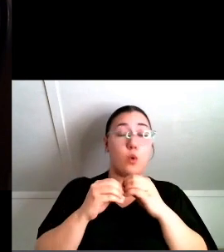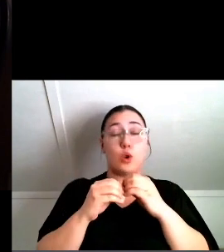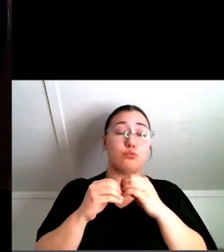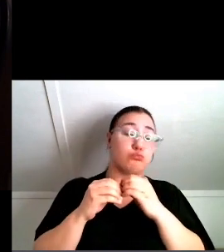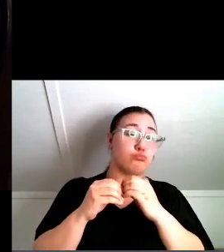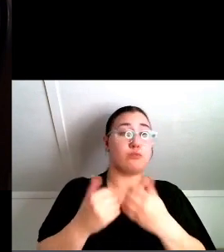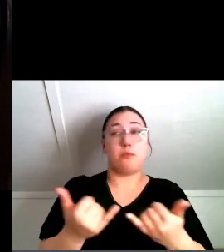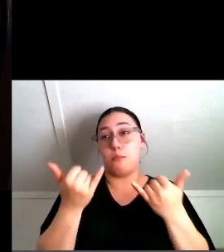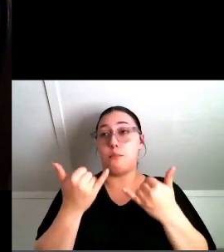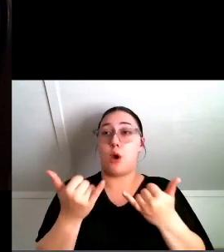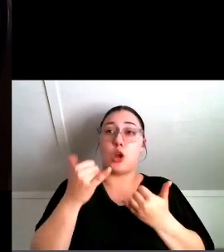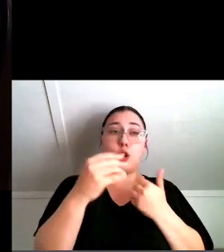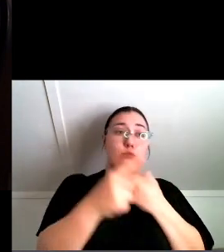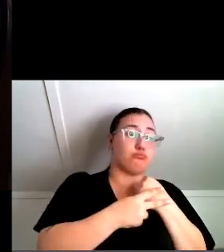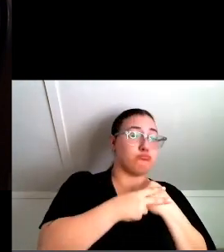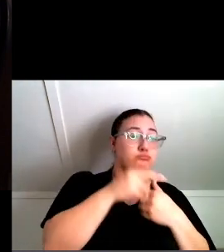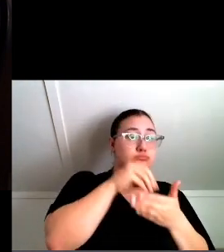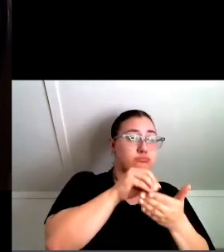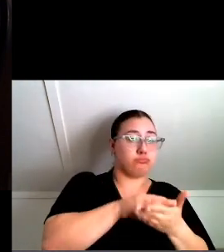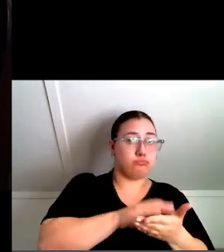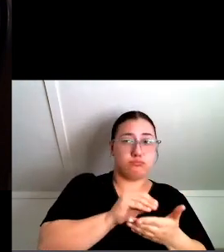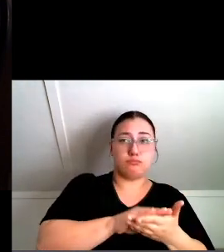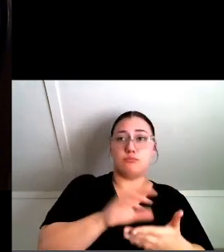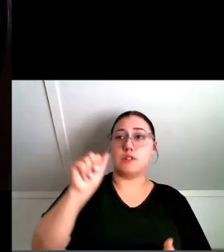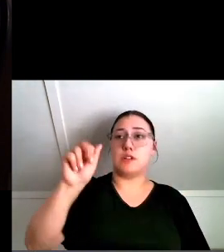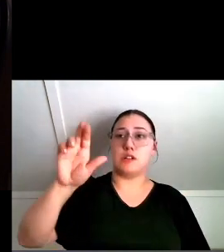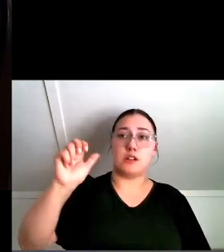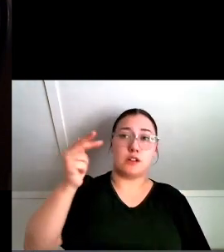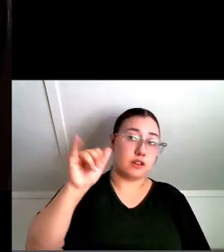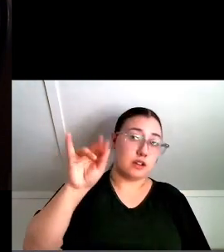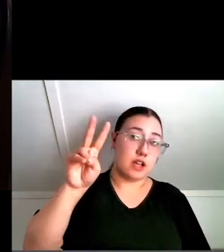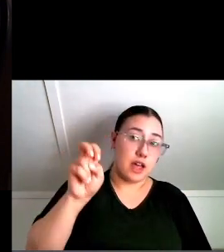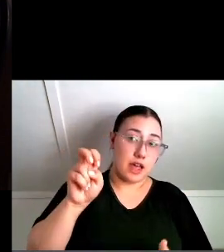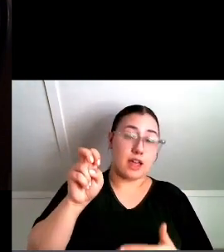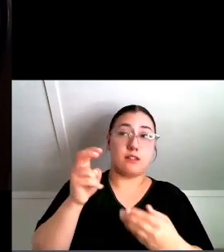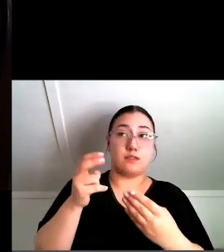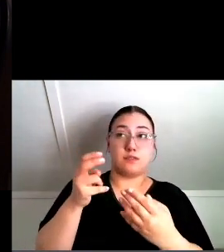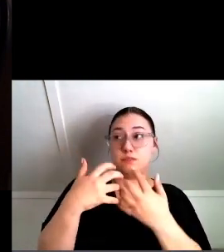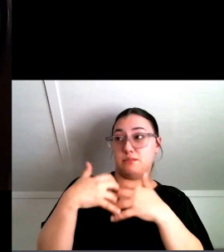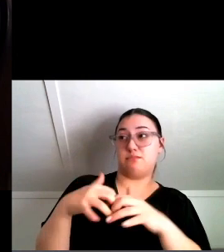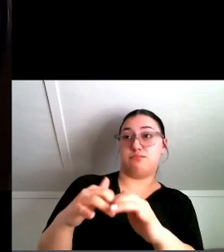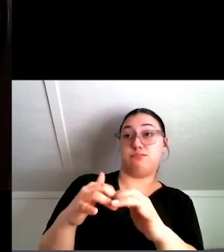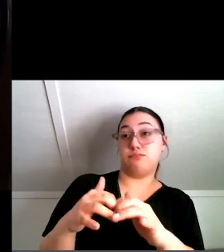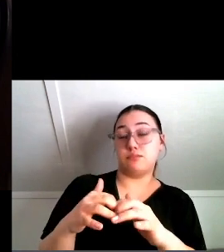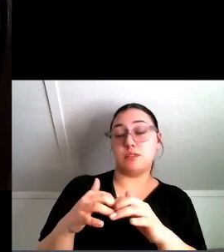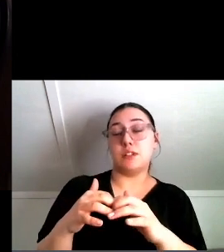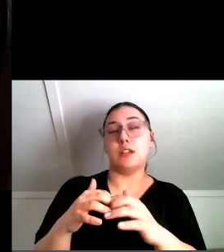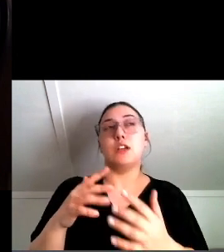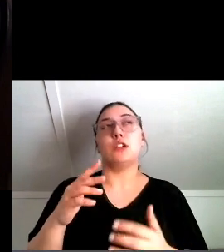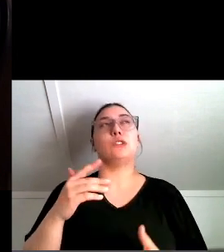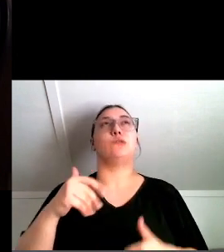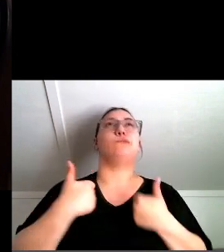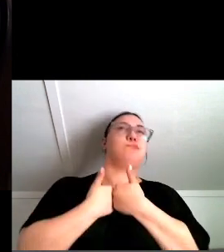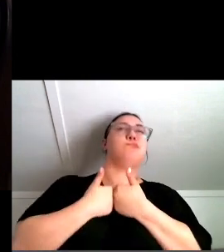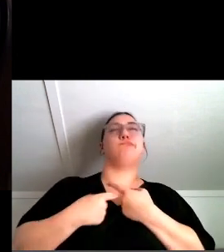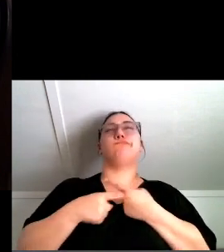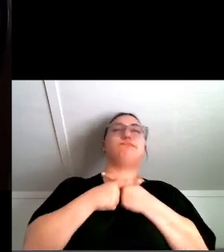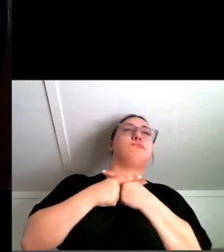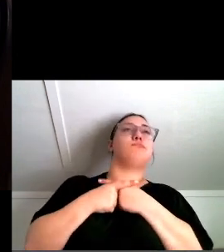Well, one of the things that's a challenge for myself and for any scholar is that